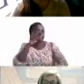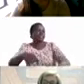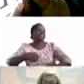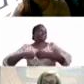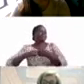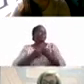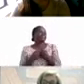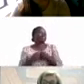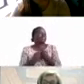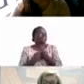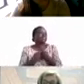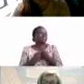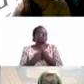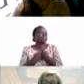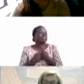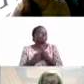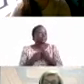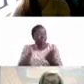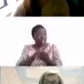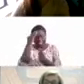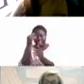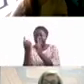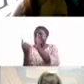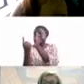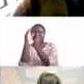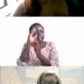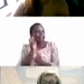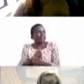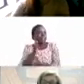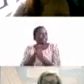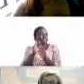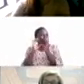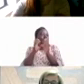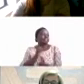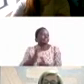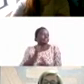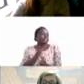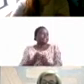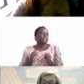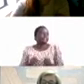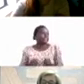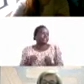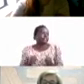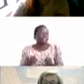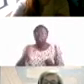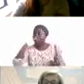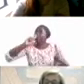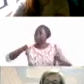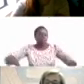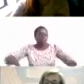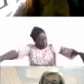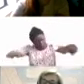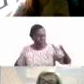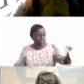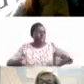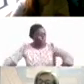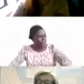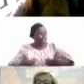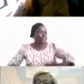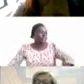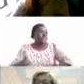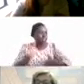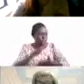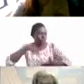the man commands and the woman is forced to accept, and that's why there's so many